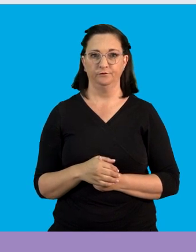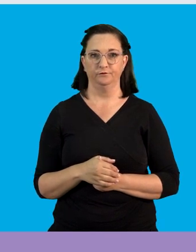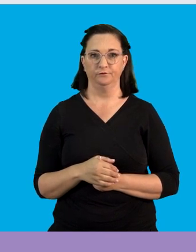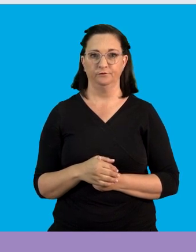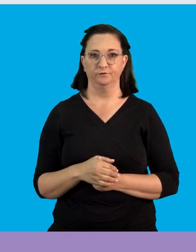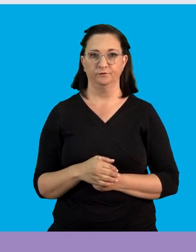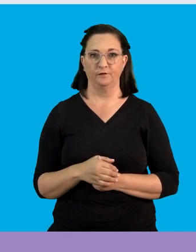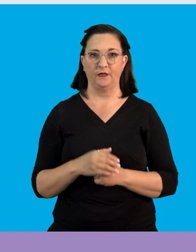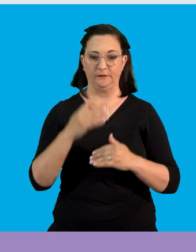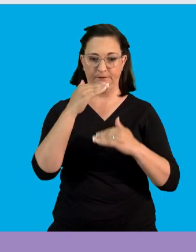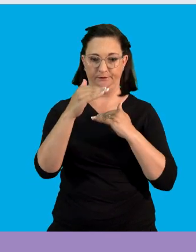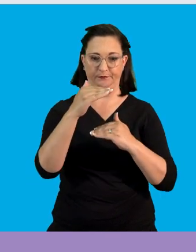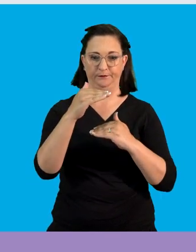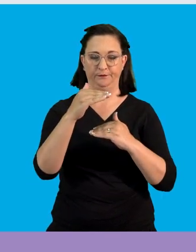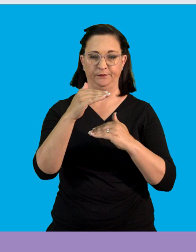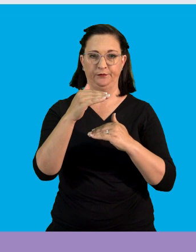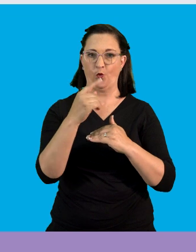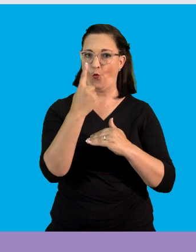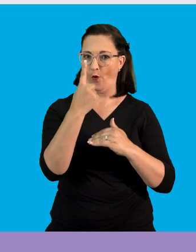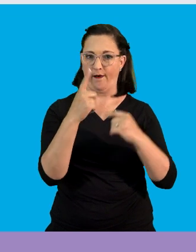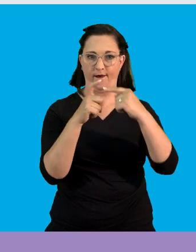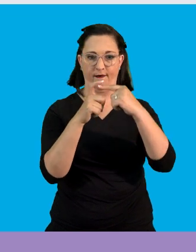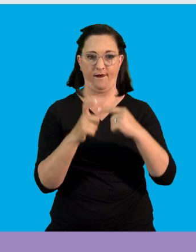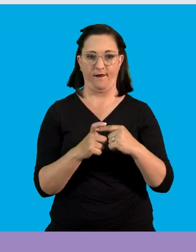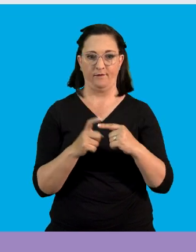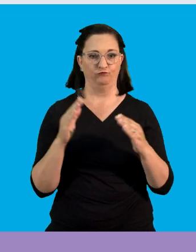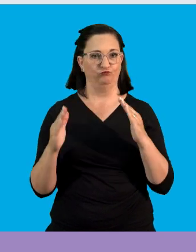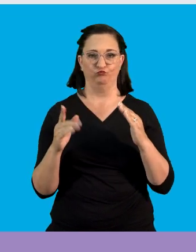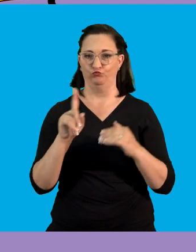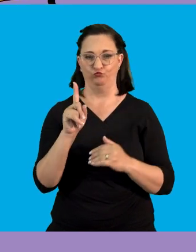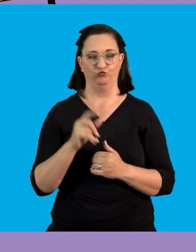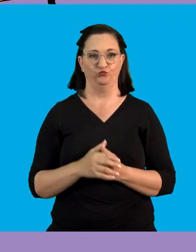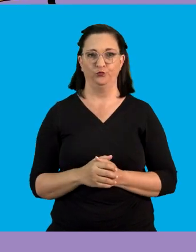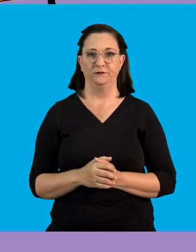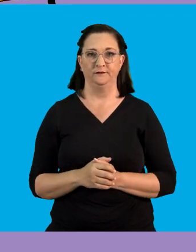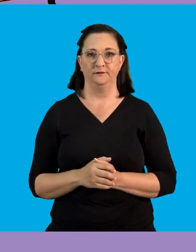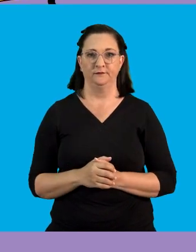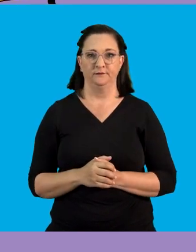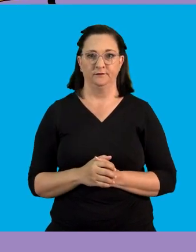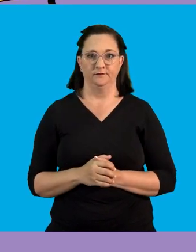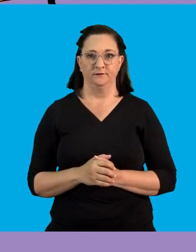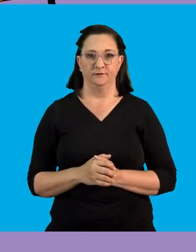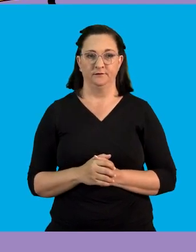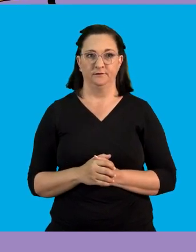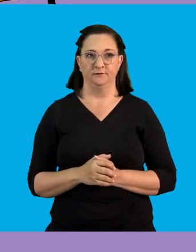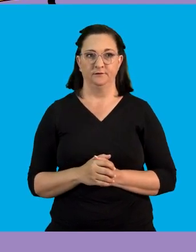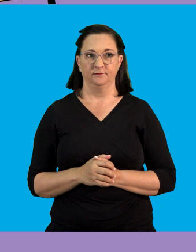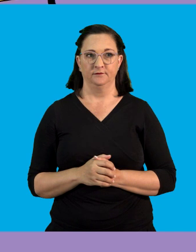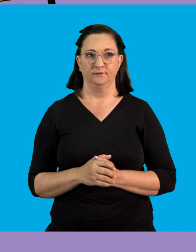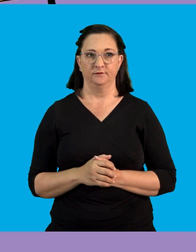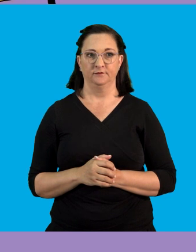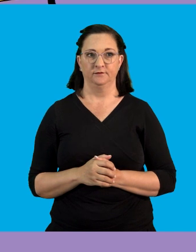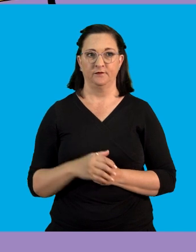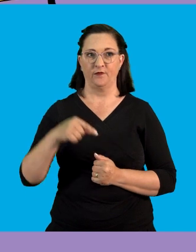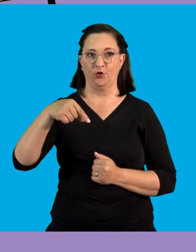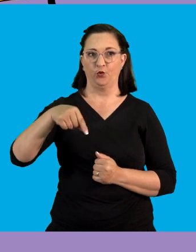only one pair that is parallel. All right, let's look at that